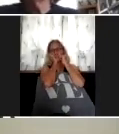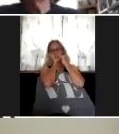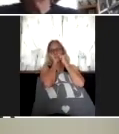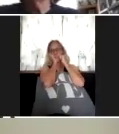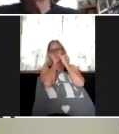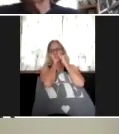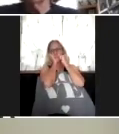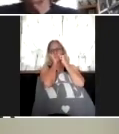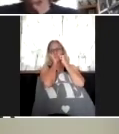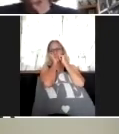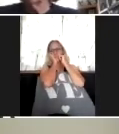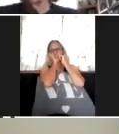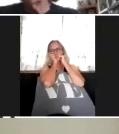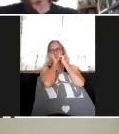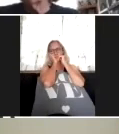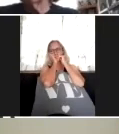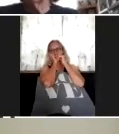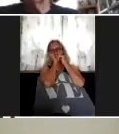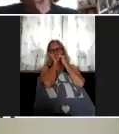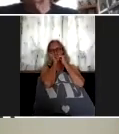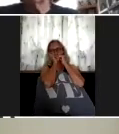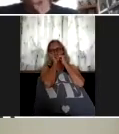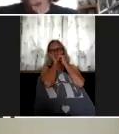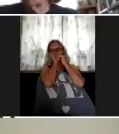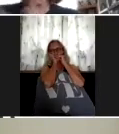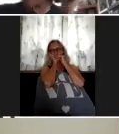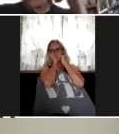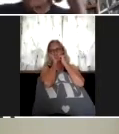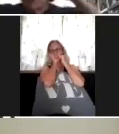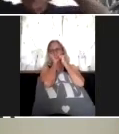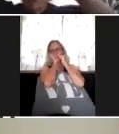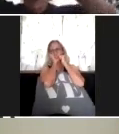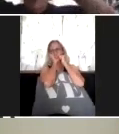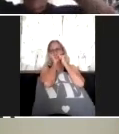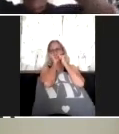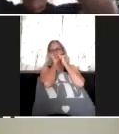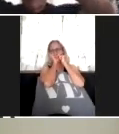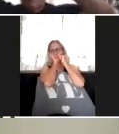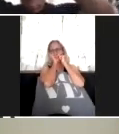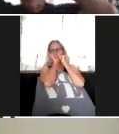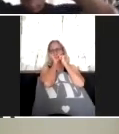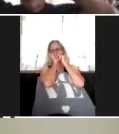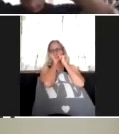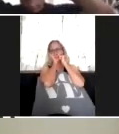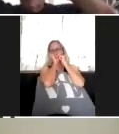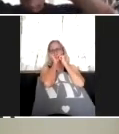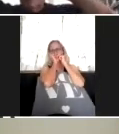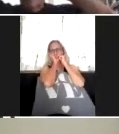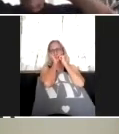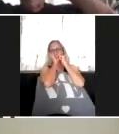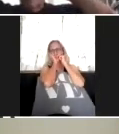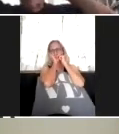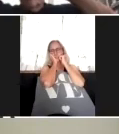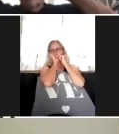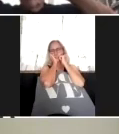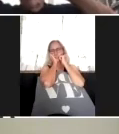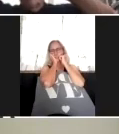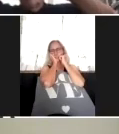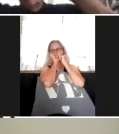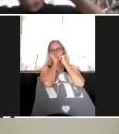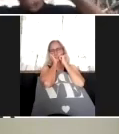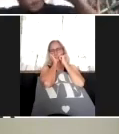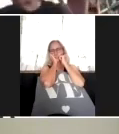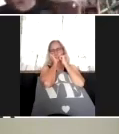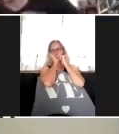the right to rule this planet to mankind. Remember Psalm 115 verse 16, heavens, even the heavens belongs to the